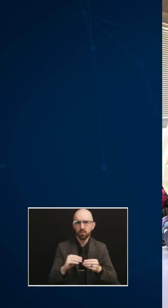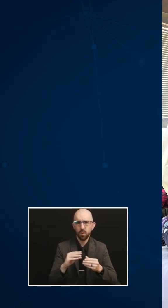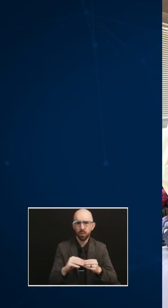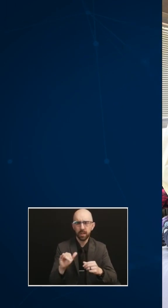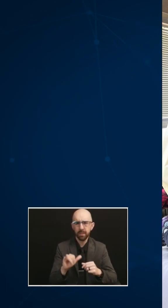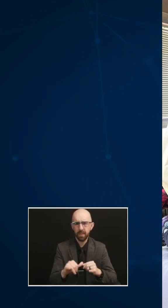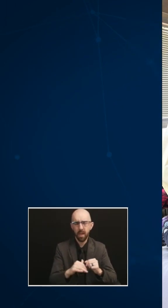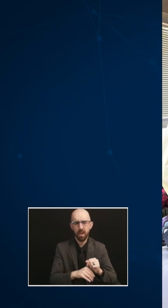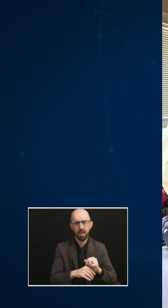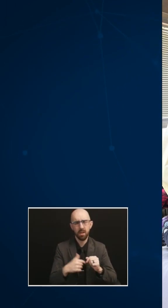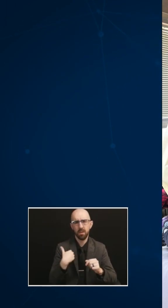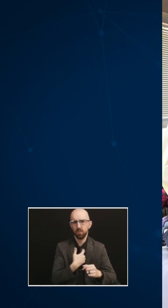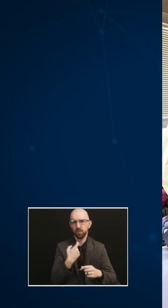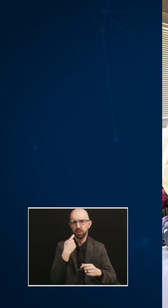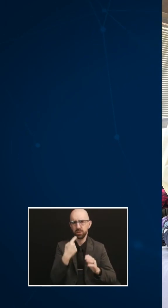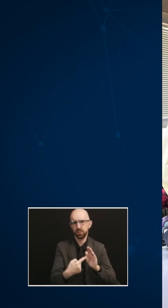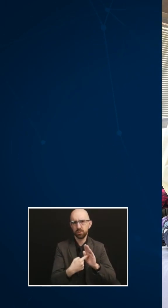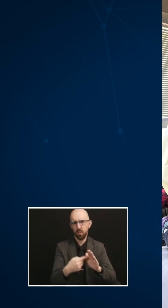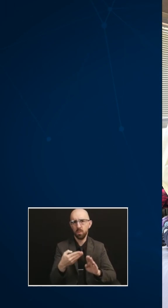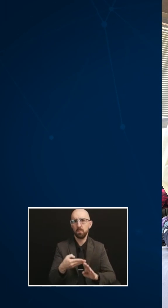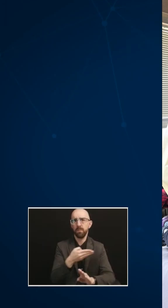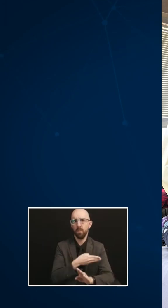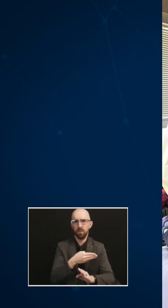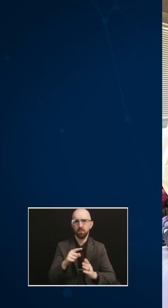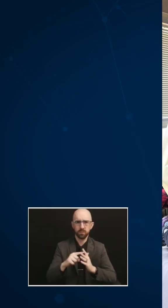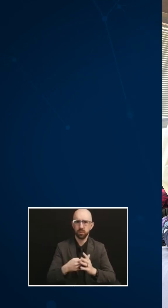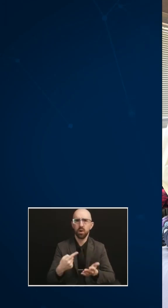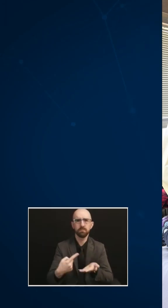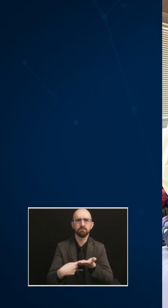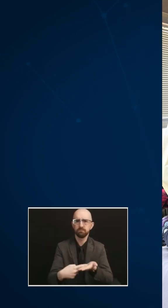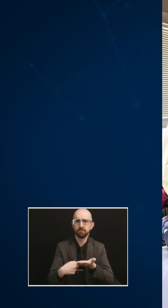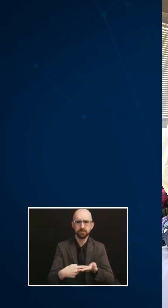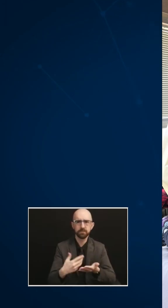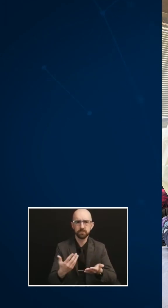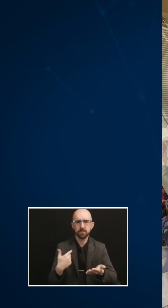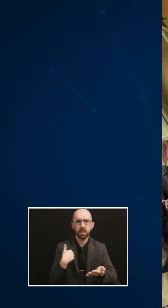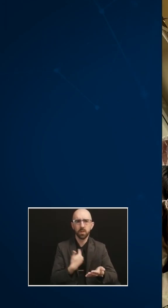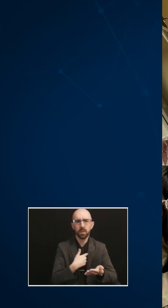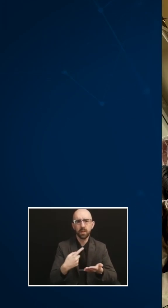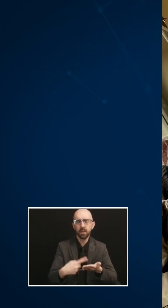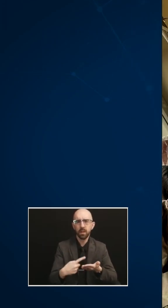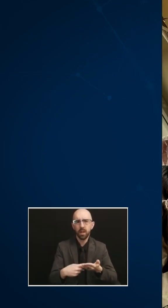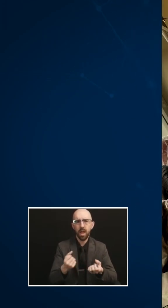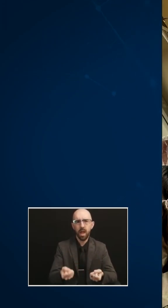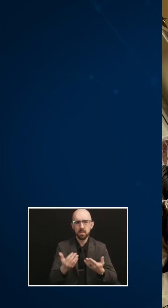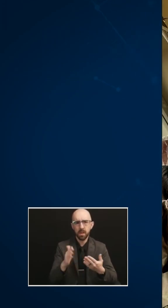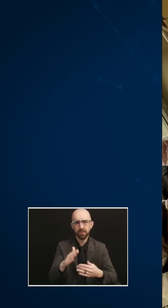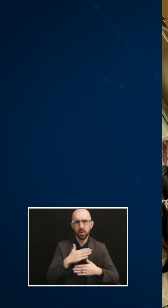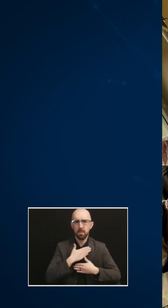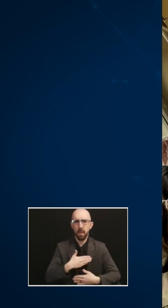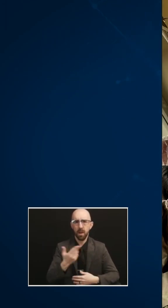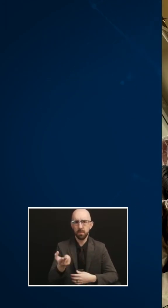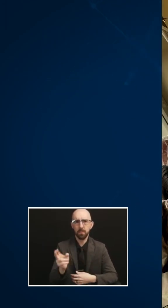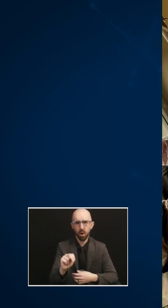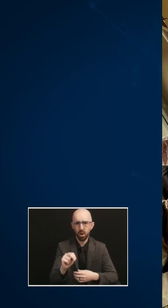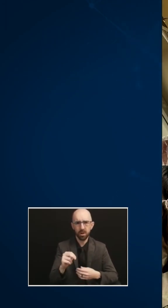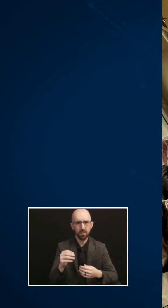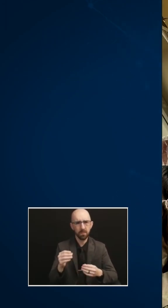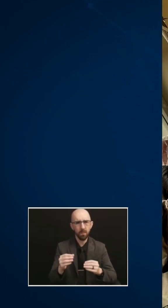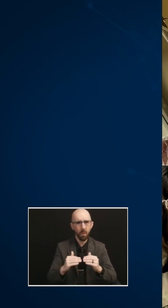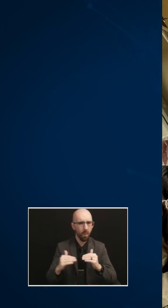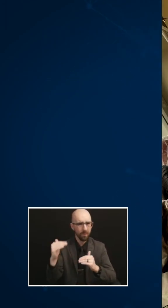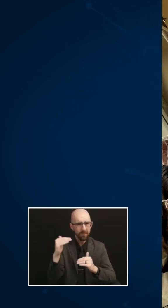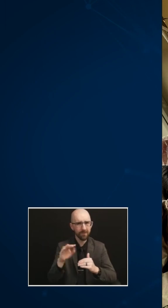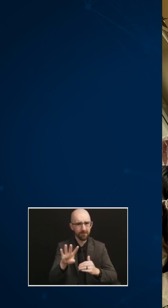just aired before this program, we talked about how much of your body had been burned. It was more than 45% or